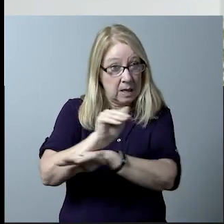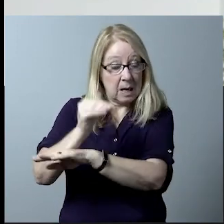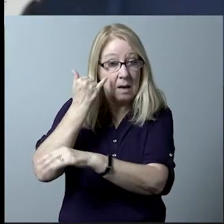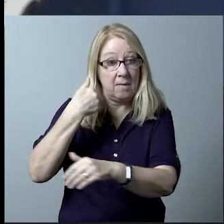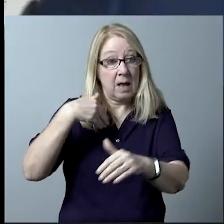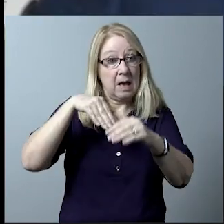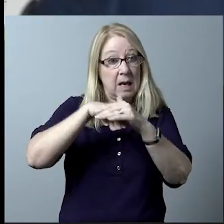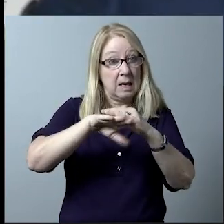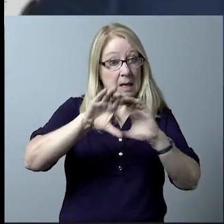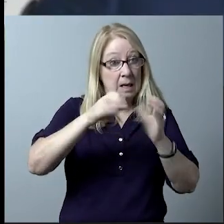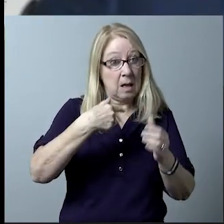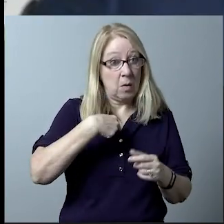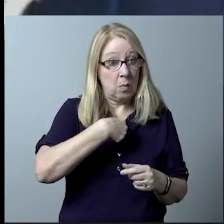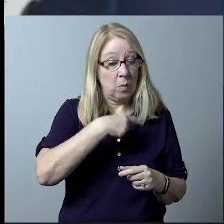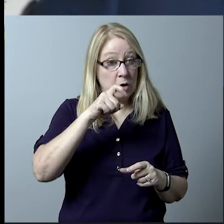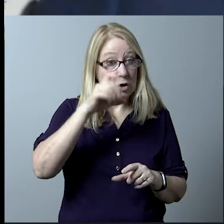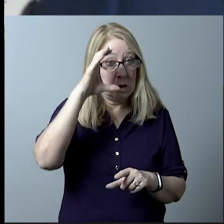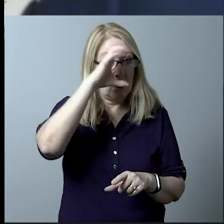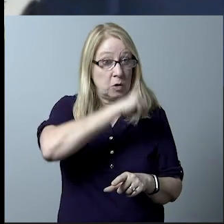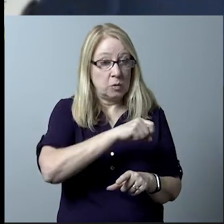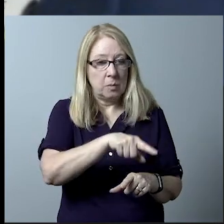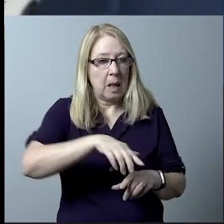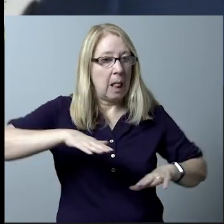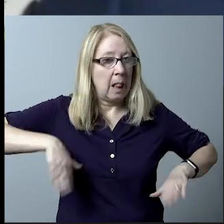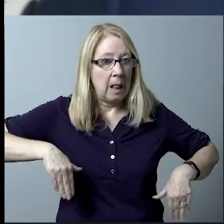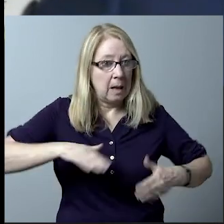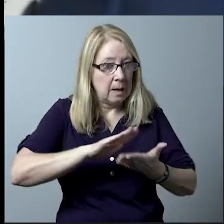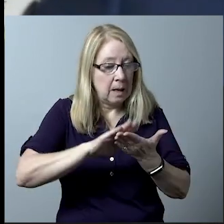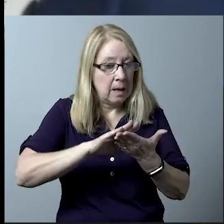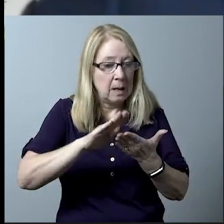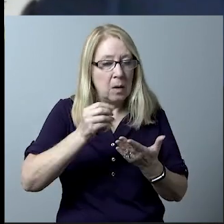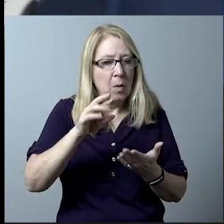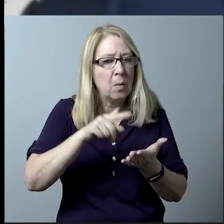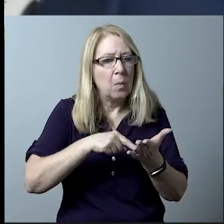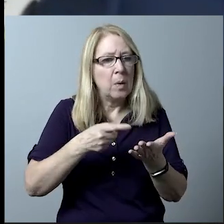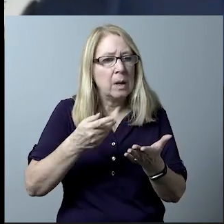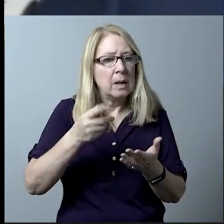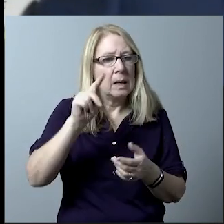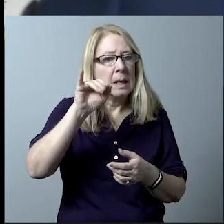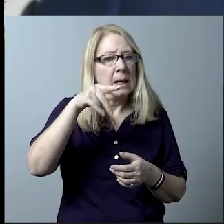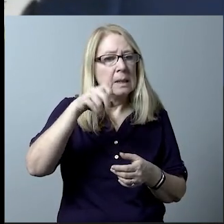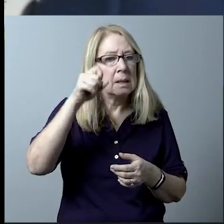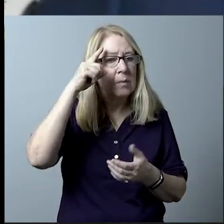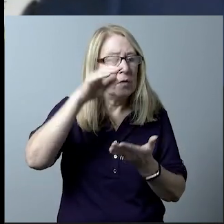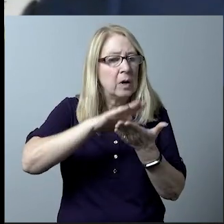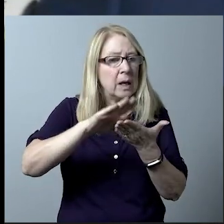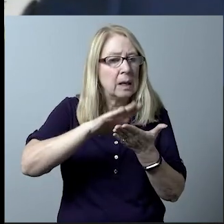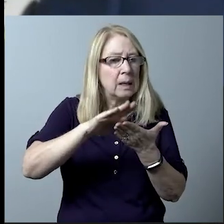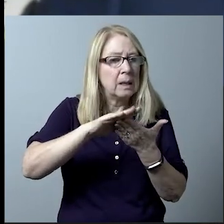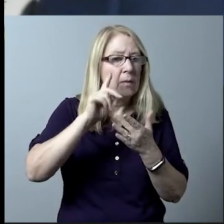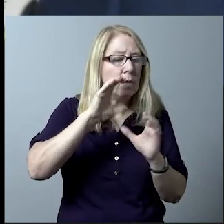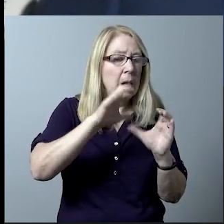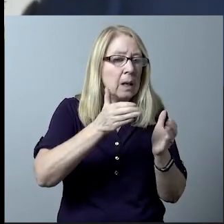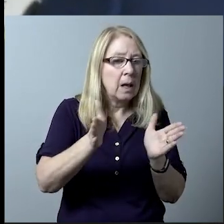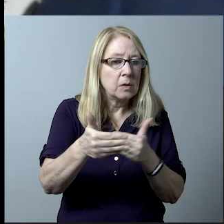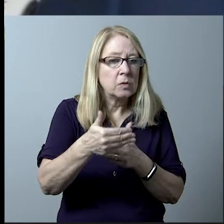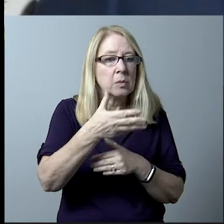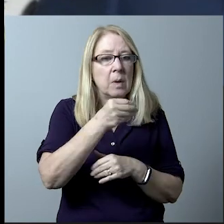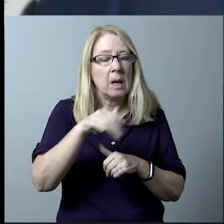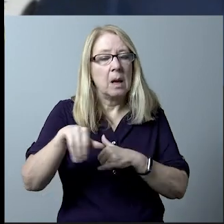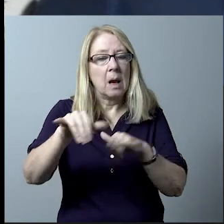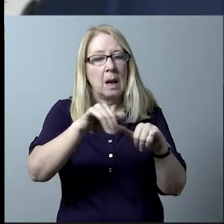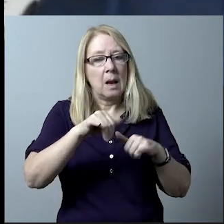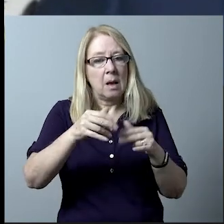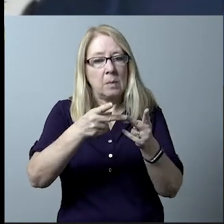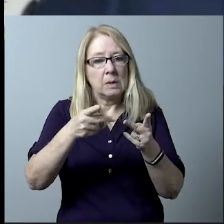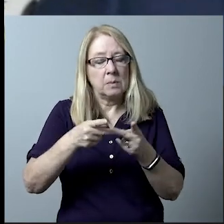cleaned each evening? If we enter a class, should we assume that it's not clean? So some tips on cleaning as you're coming to and from campus, classrooms, as well